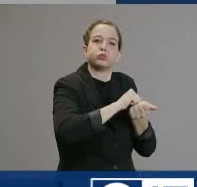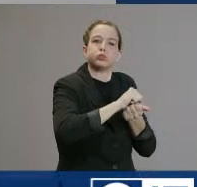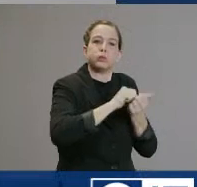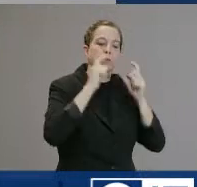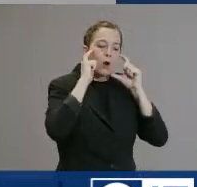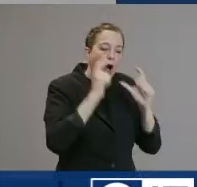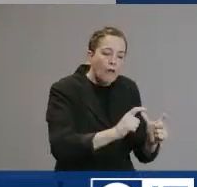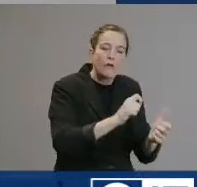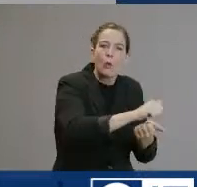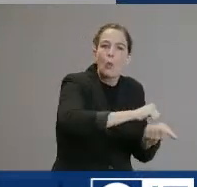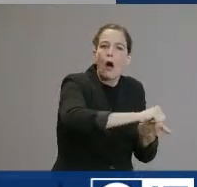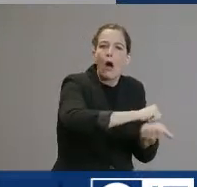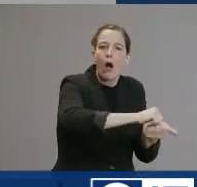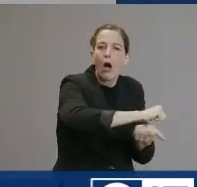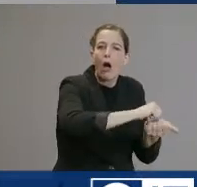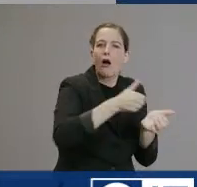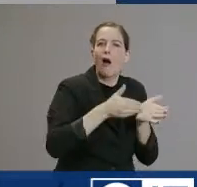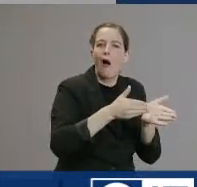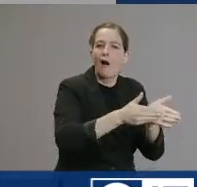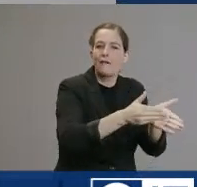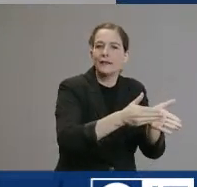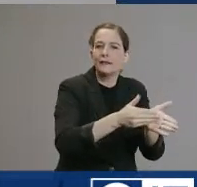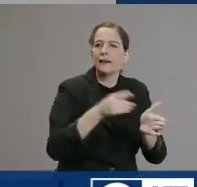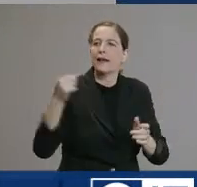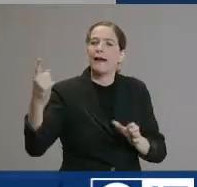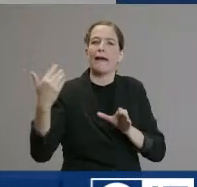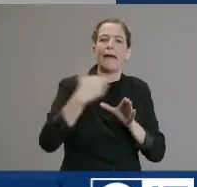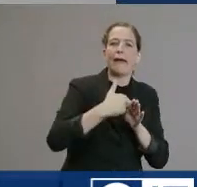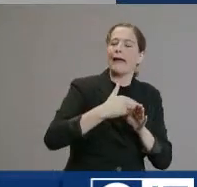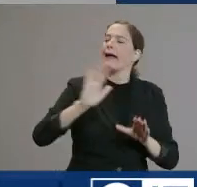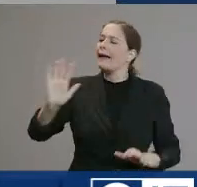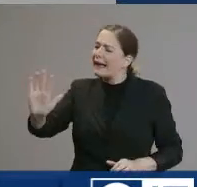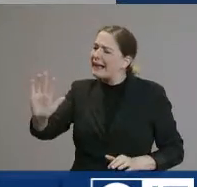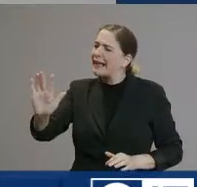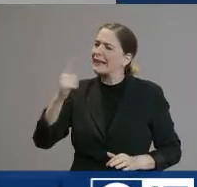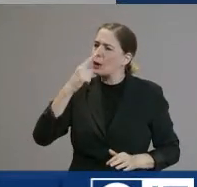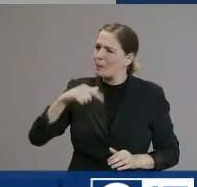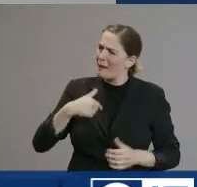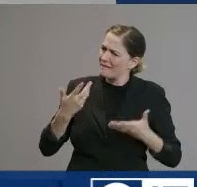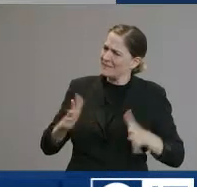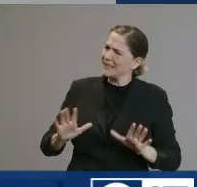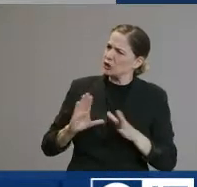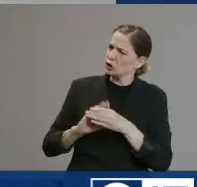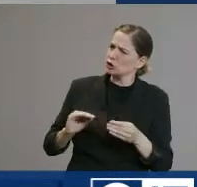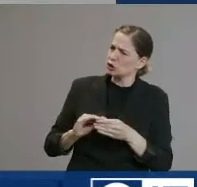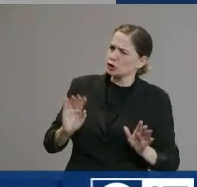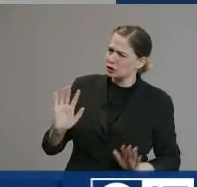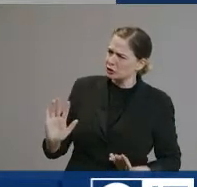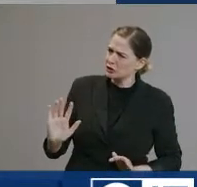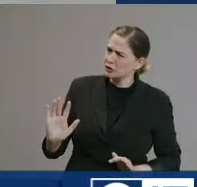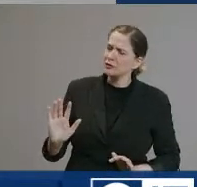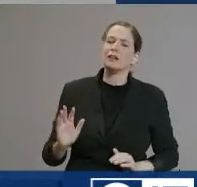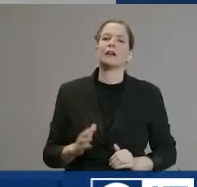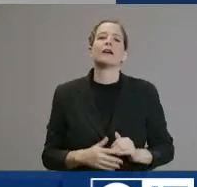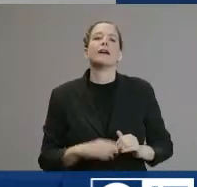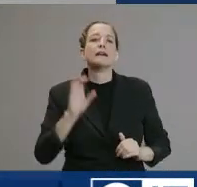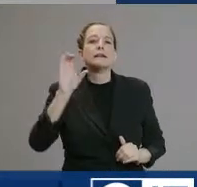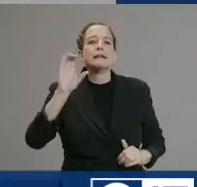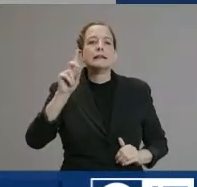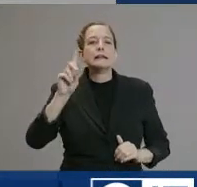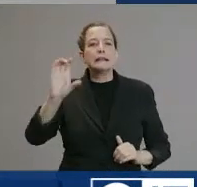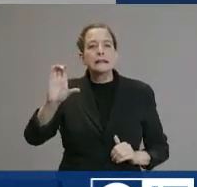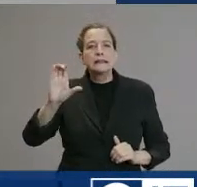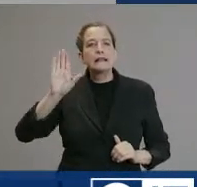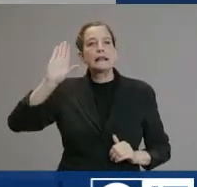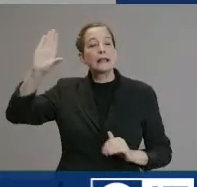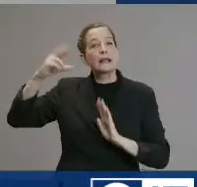to your question. Can I give you an answer? Okay. Even on the CDC guidance, it says it can be difficult to physically